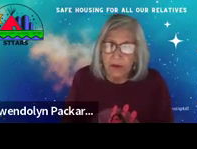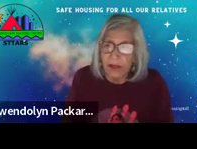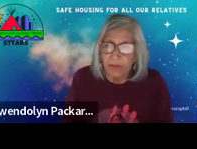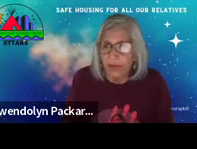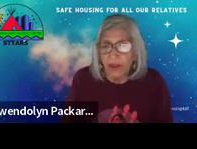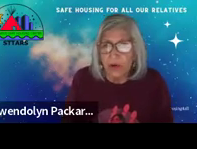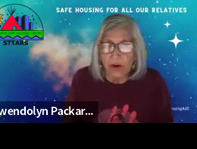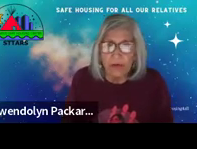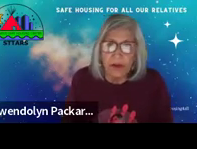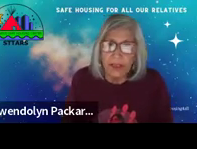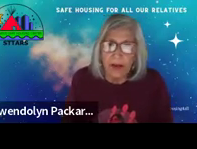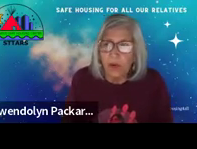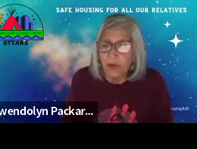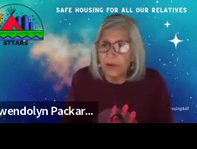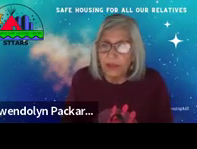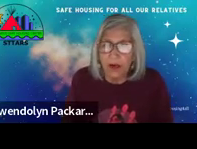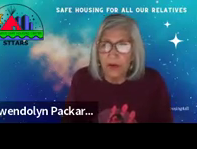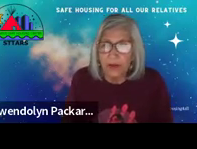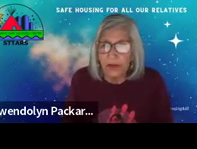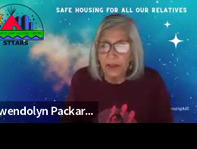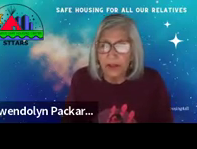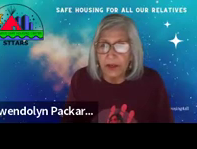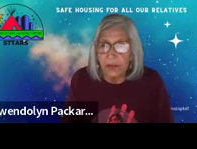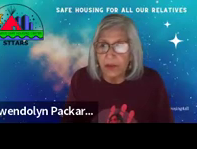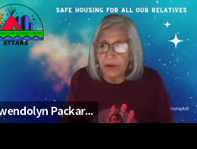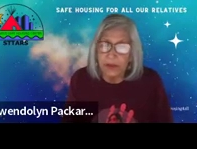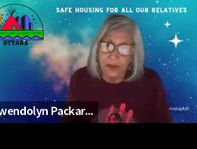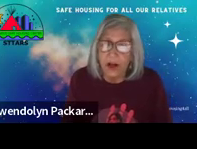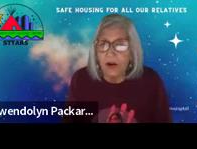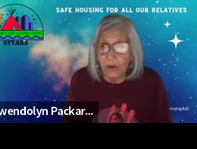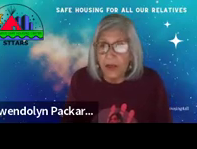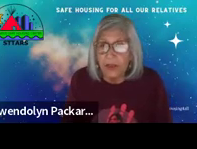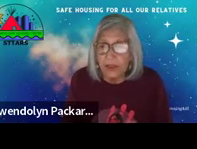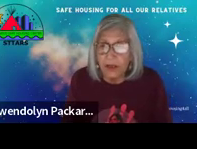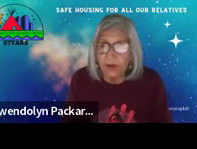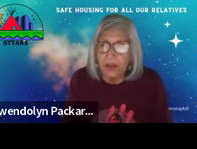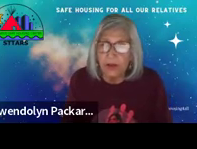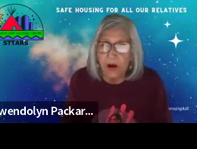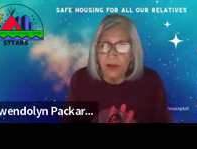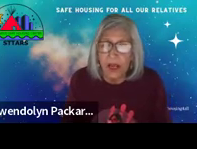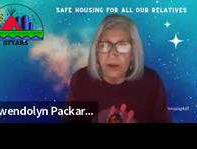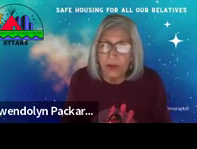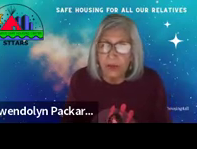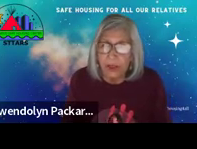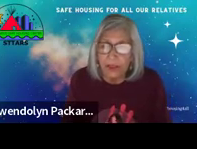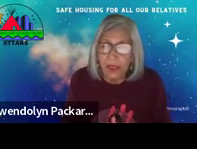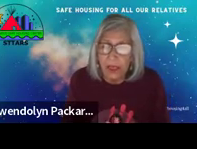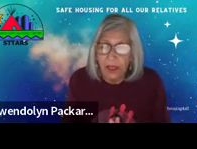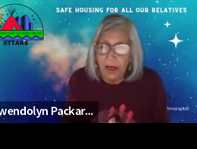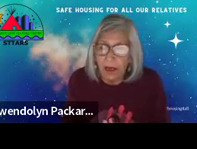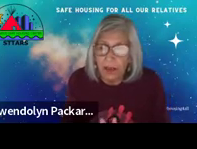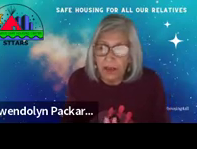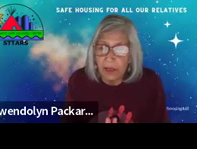is kind of like Illinois, for example. There's not a reservation there, but there is the Chicago Indian Center, which is a large gathering